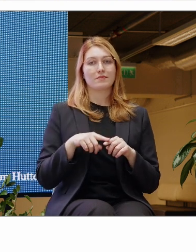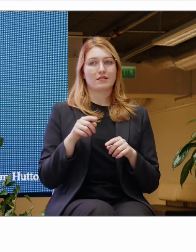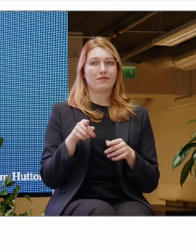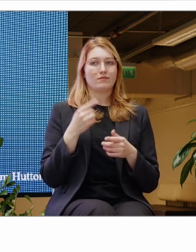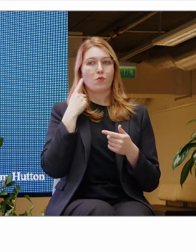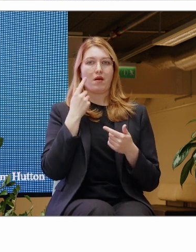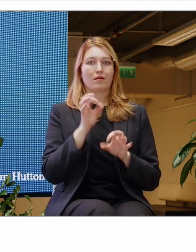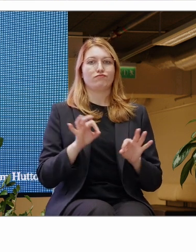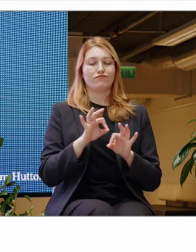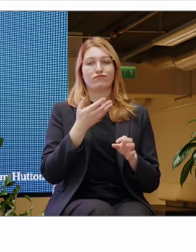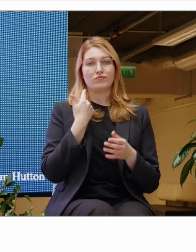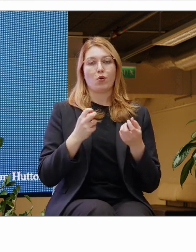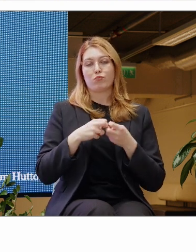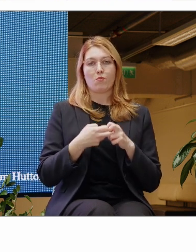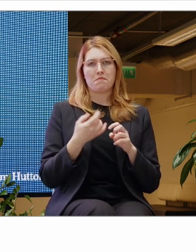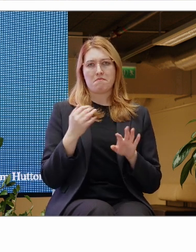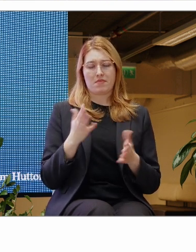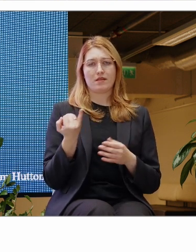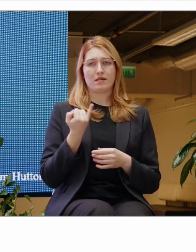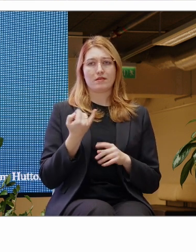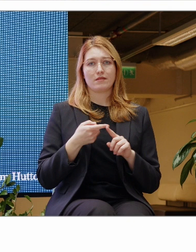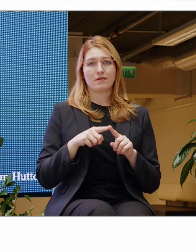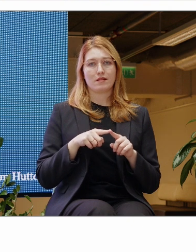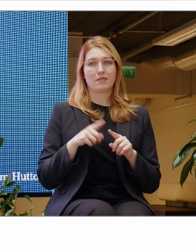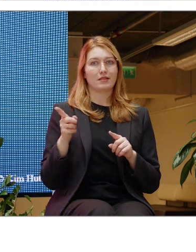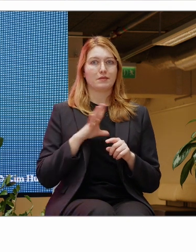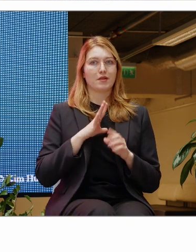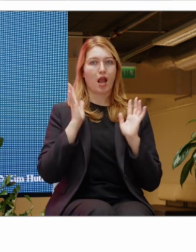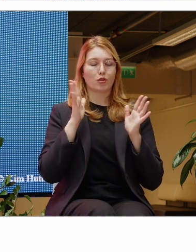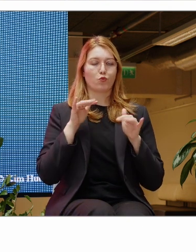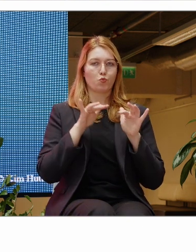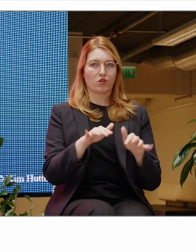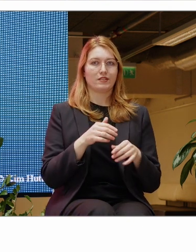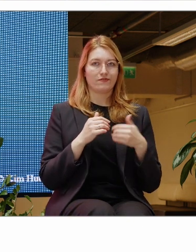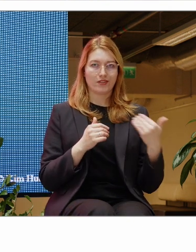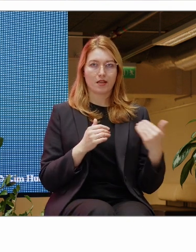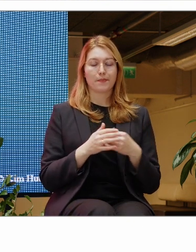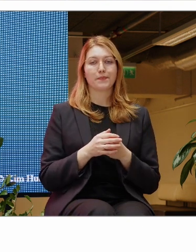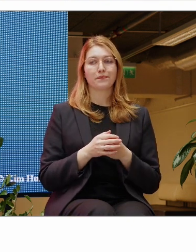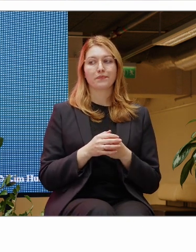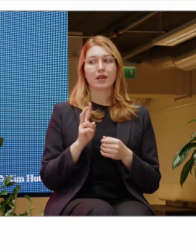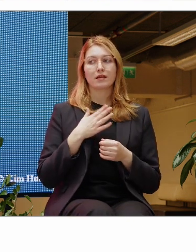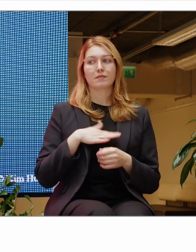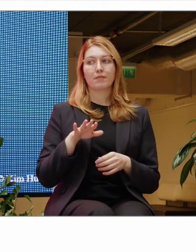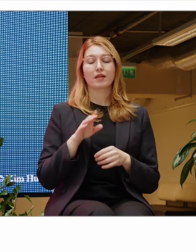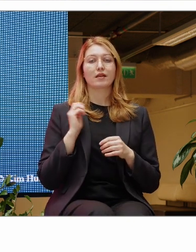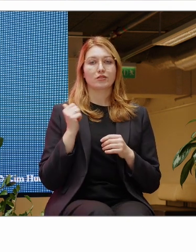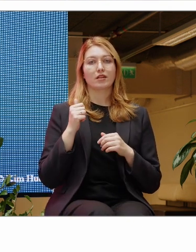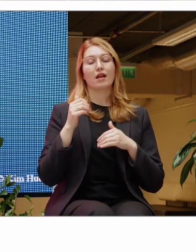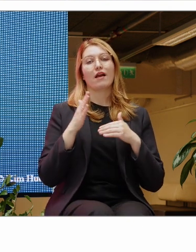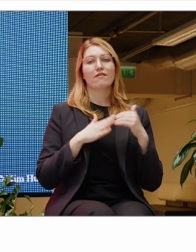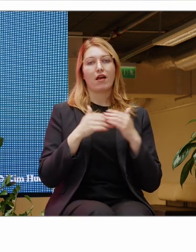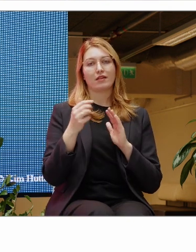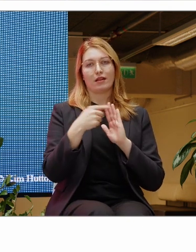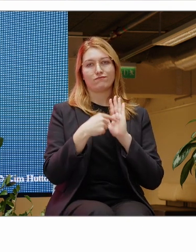issues. So it was interesting that this was really insightful for them. What I loved more than anything, though, was the qualitative data.